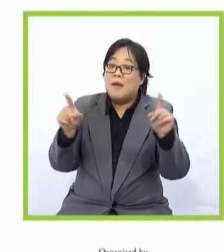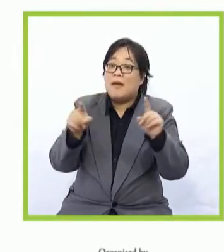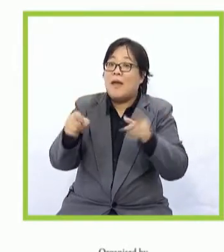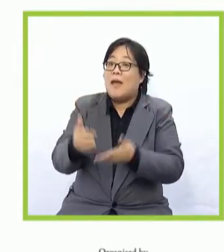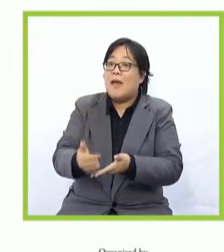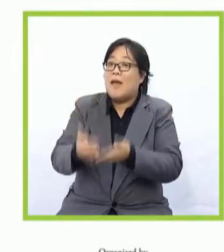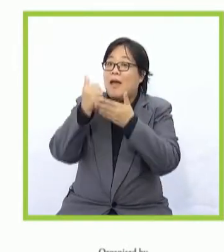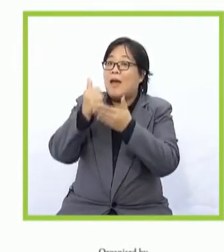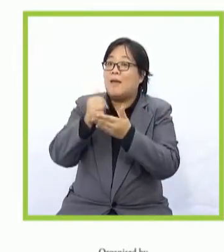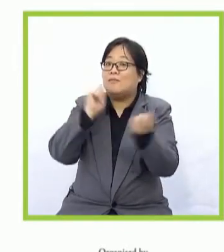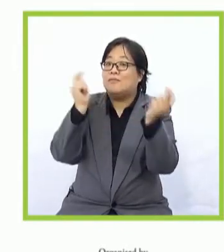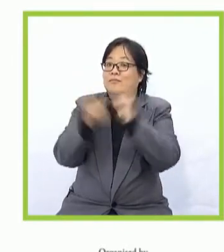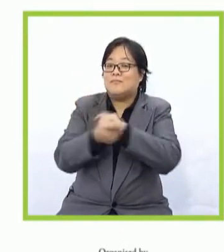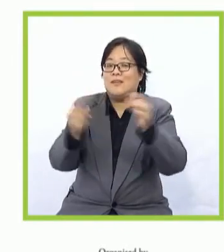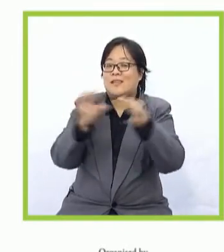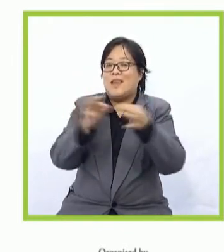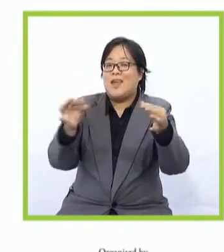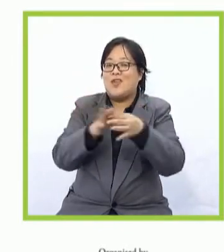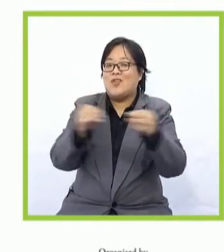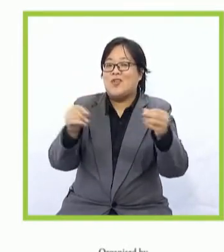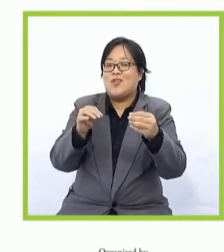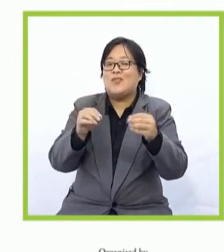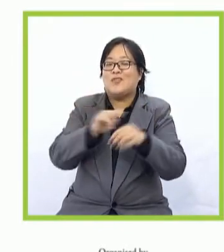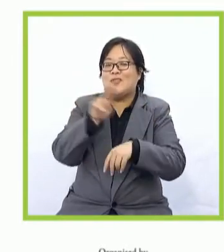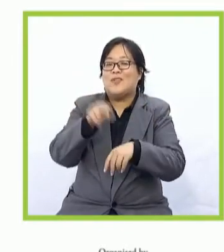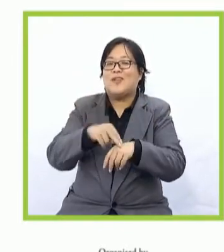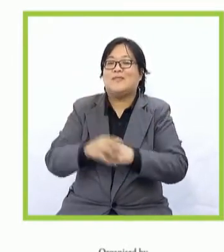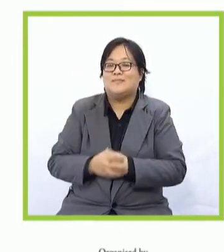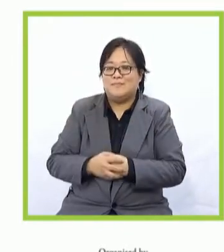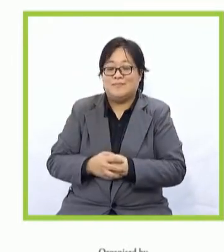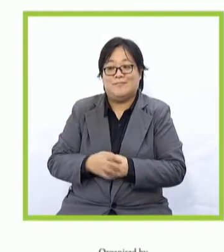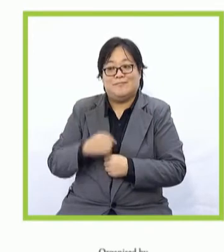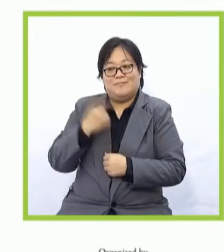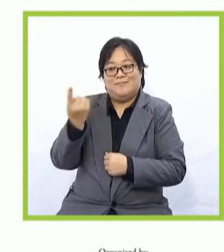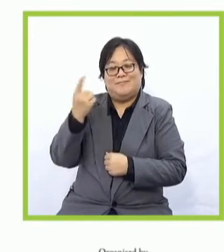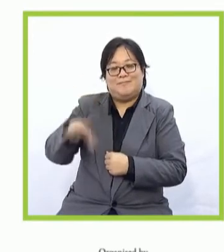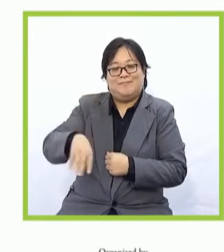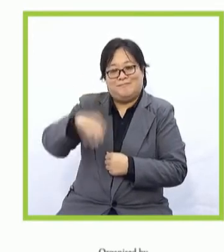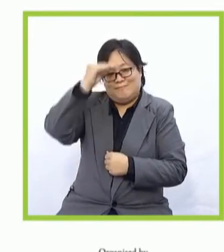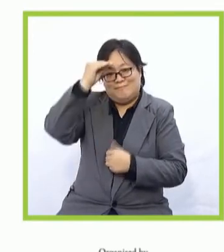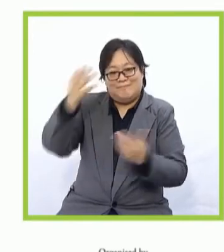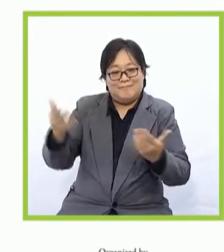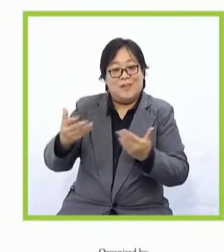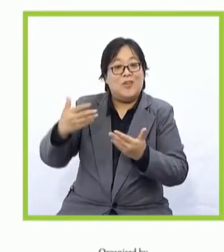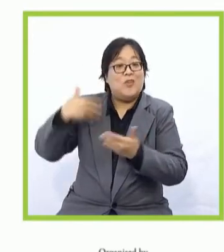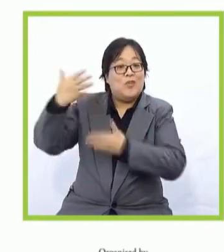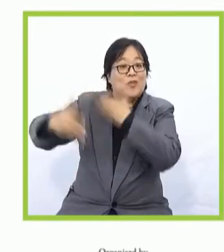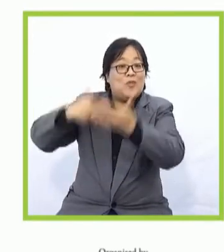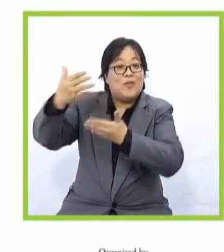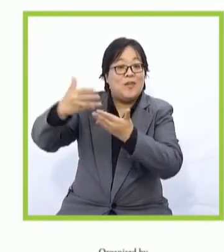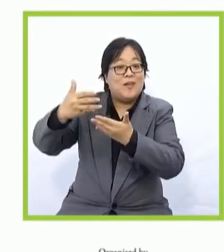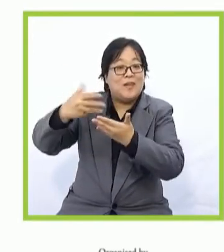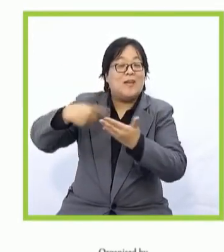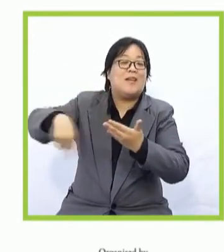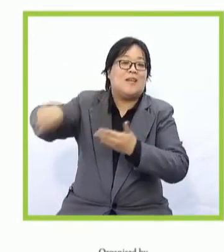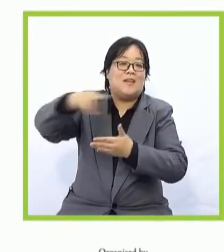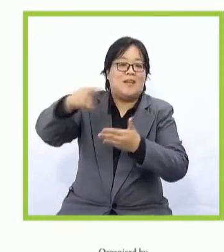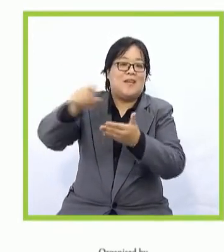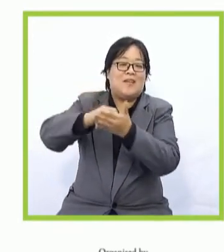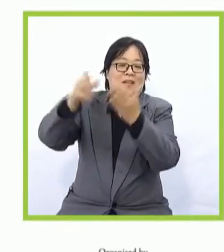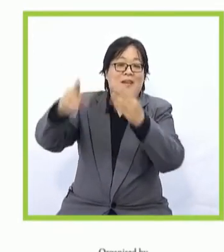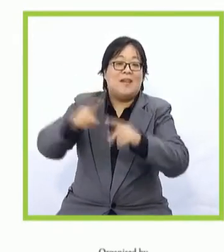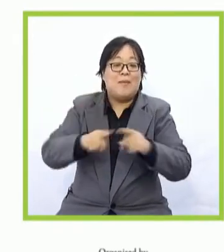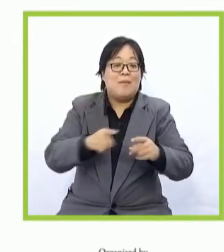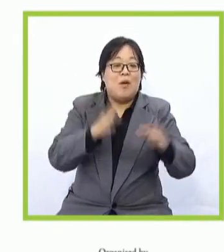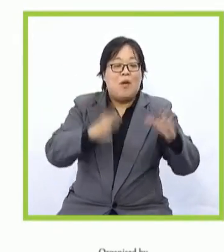the national story. I learned in Ireland this wonderful saying: history is written by the rulers, but the sufferers write the